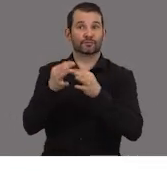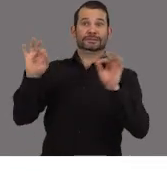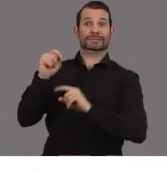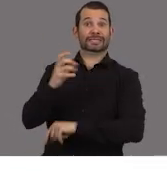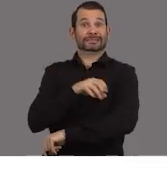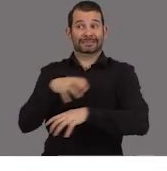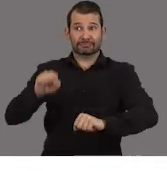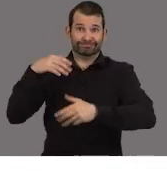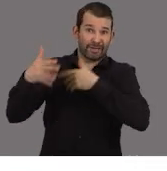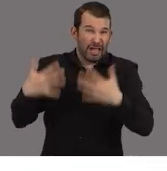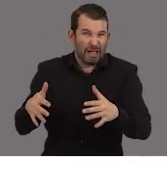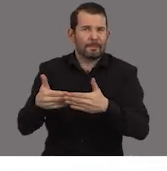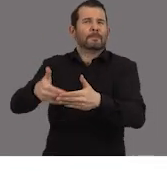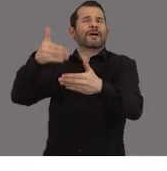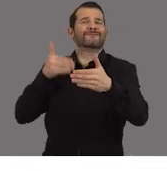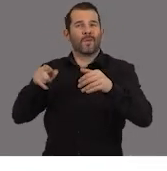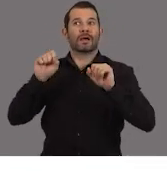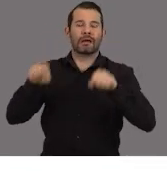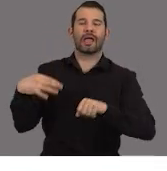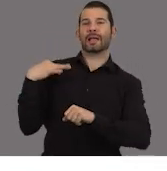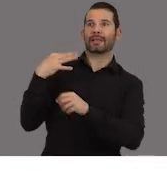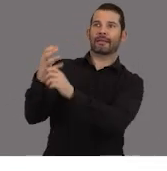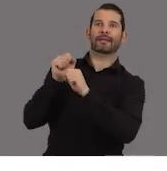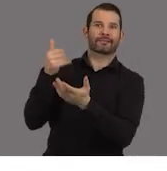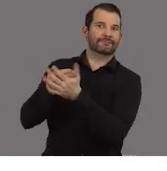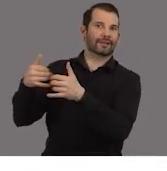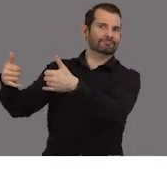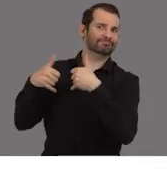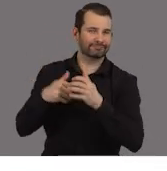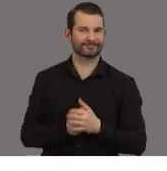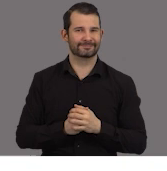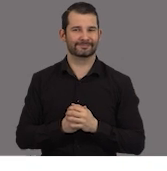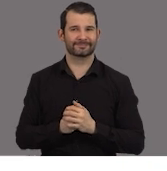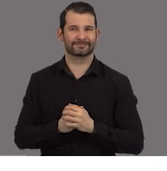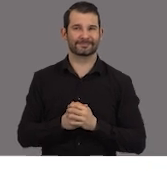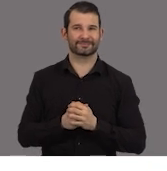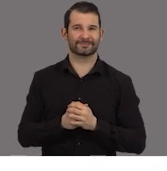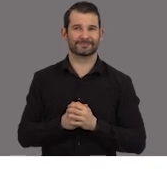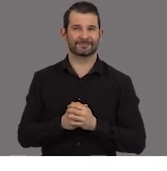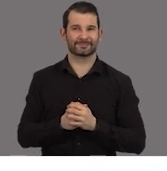free tax clinics before you can apply for funding.